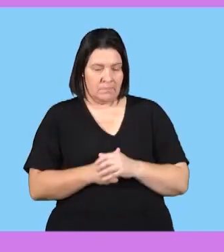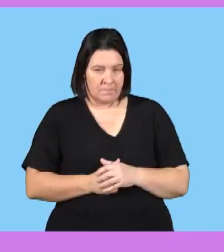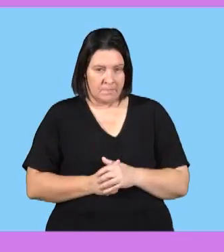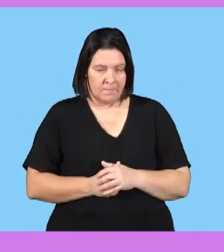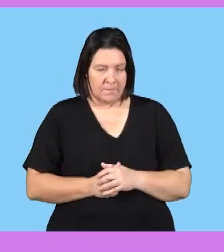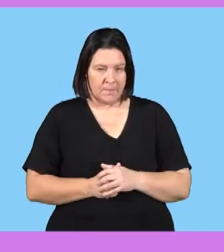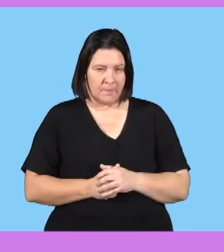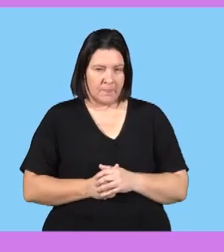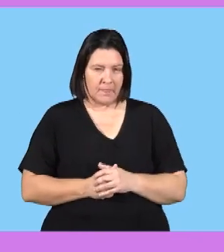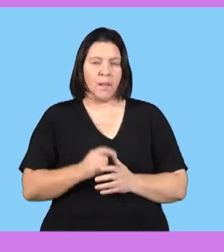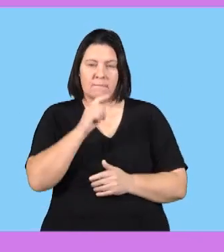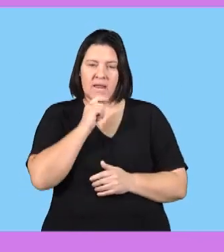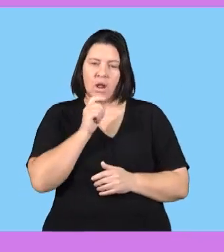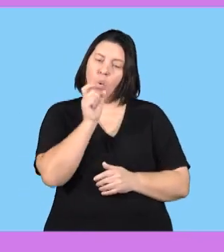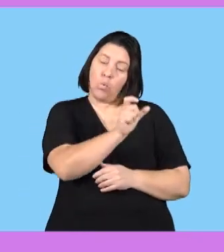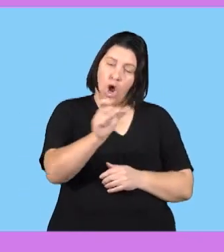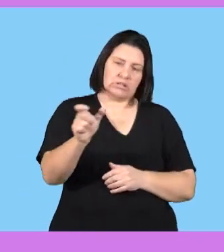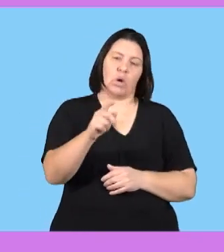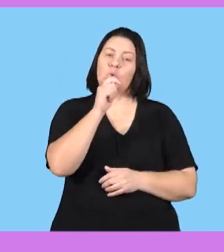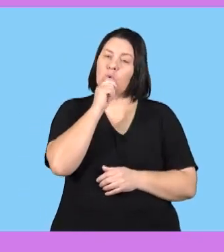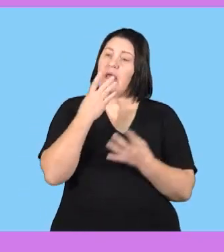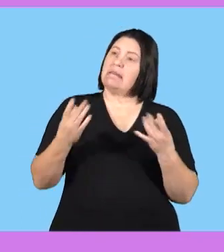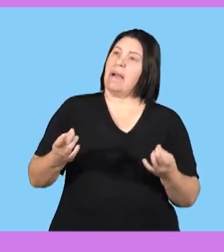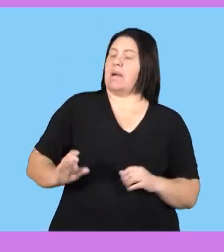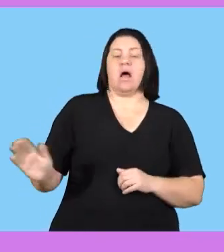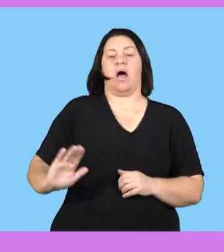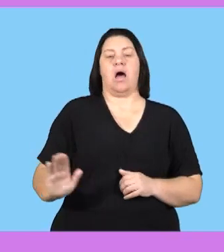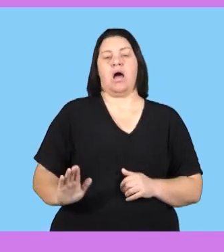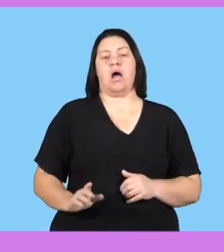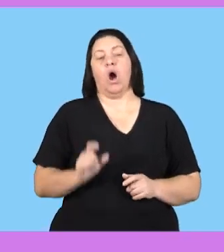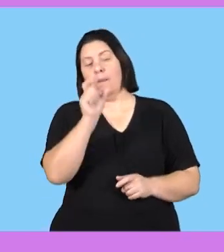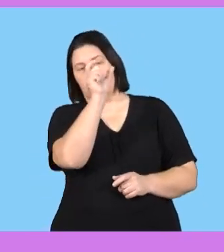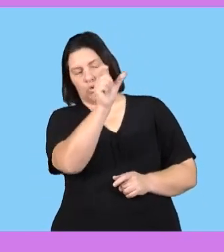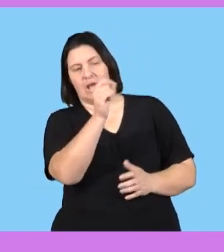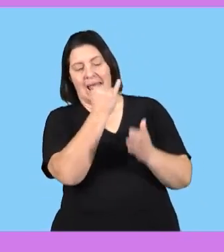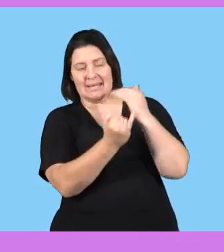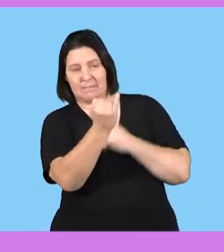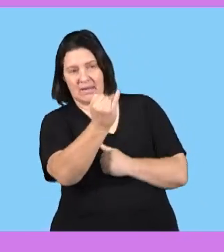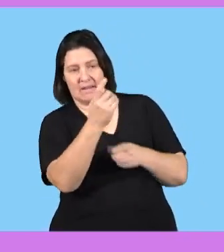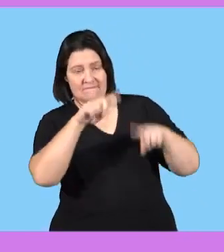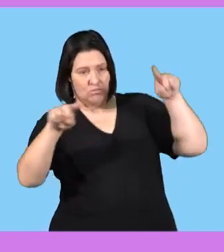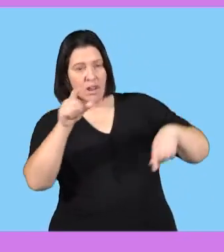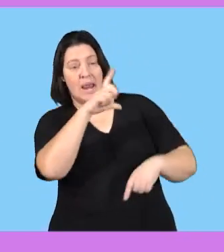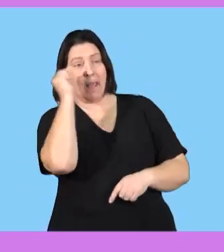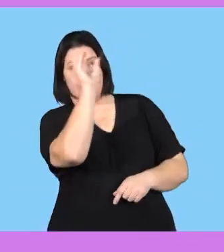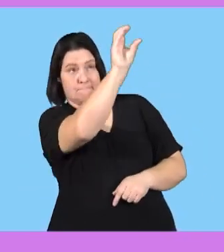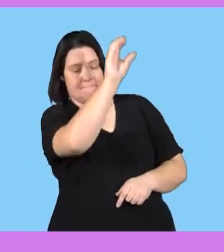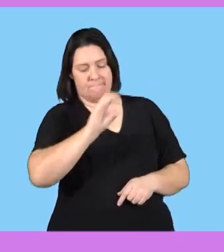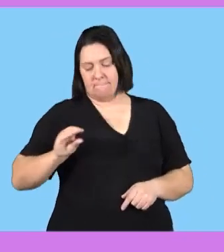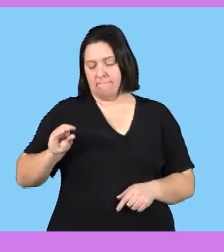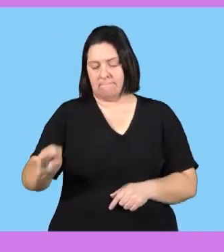weight, or you use general weights. You represent it with the independent